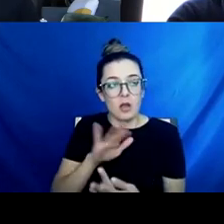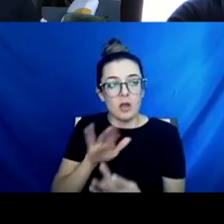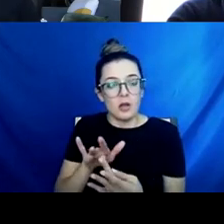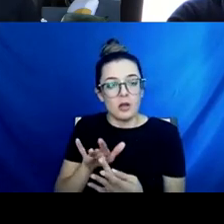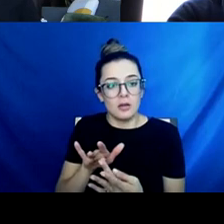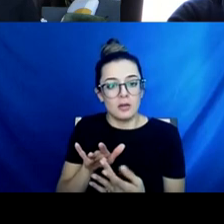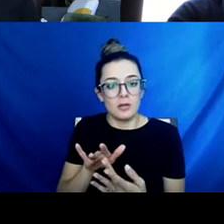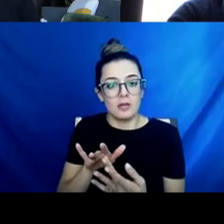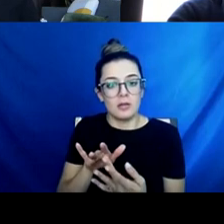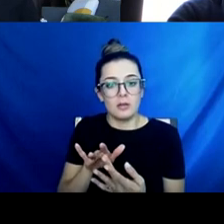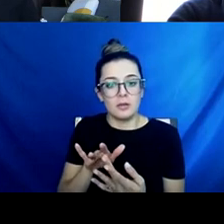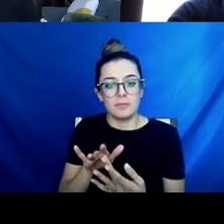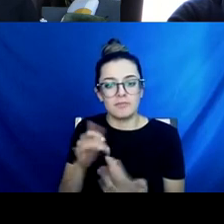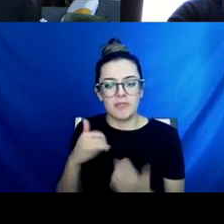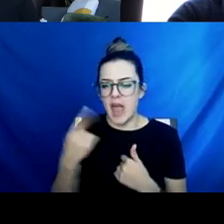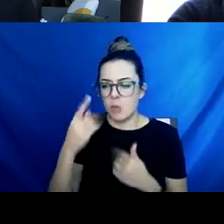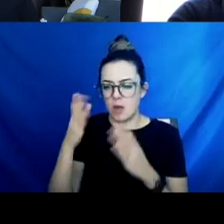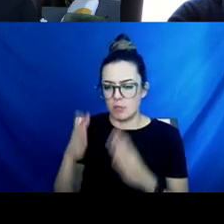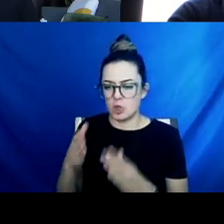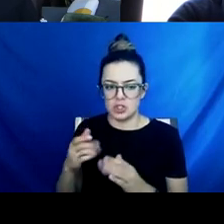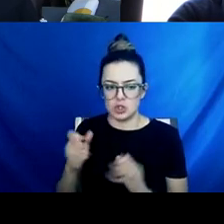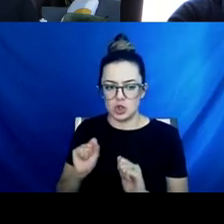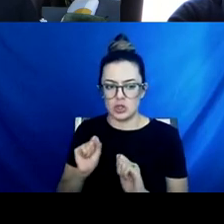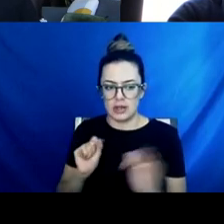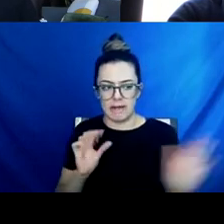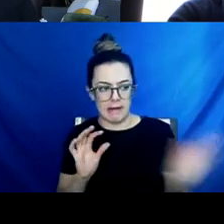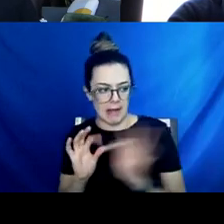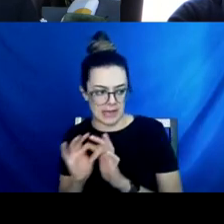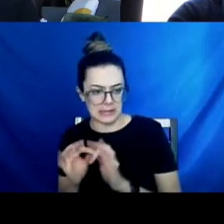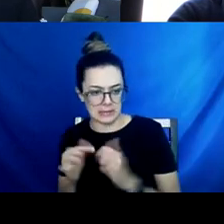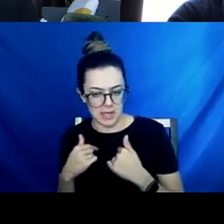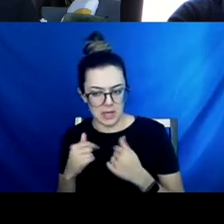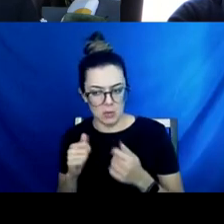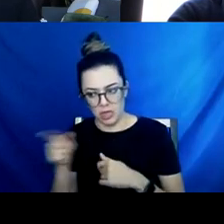would like to hear your thoughts about desensitization